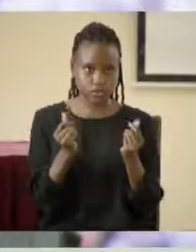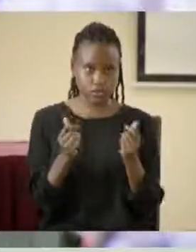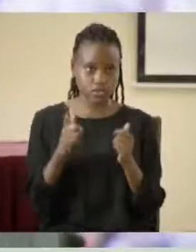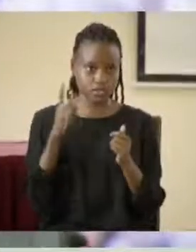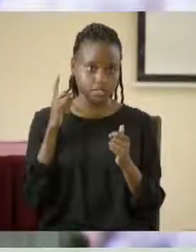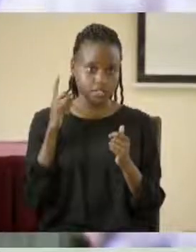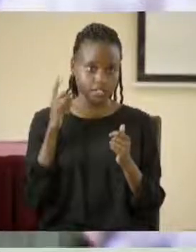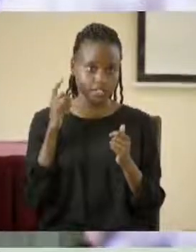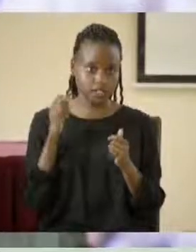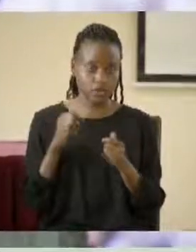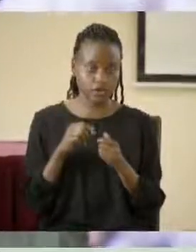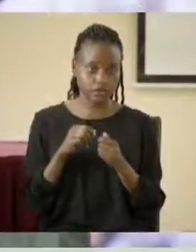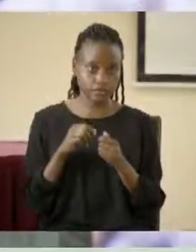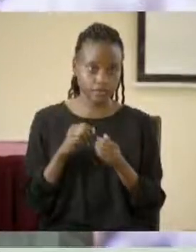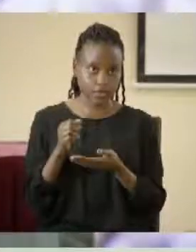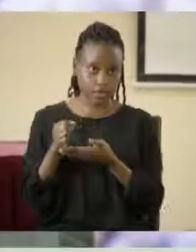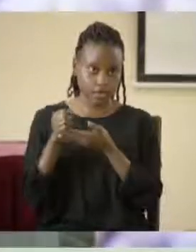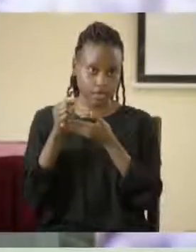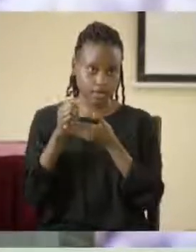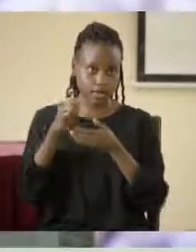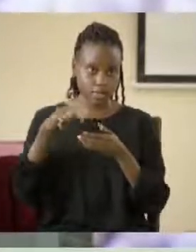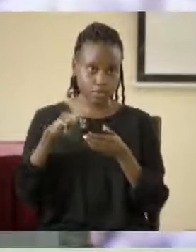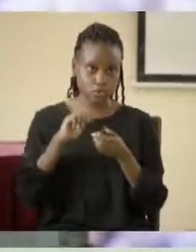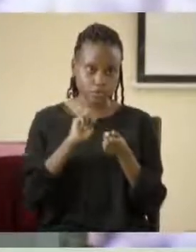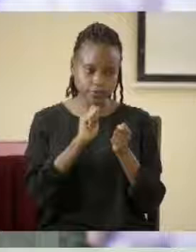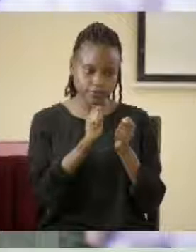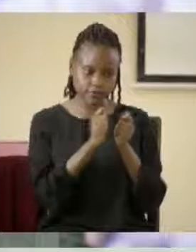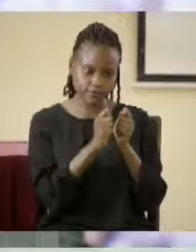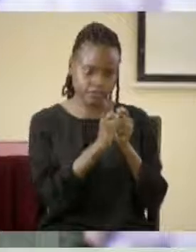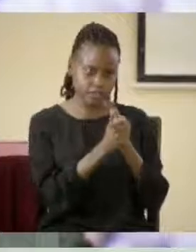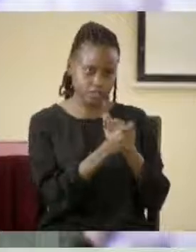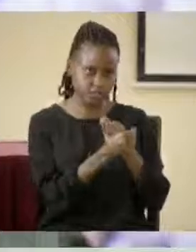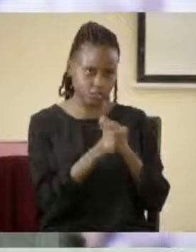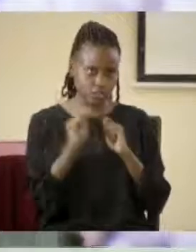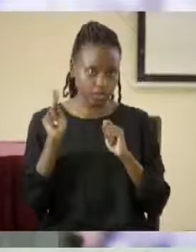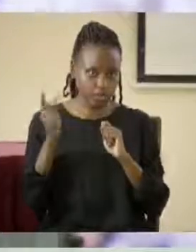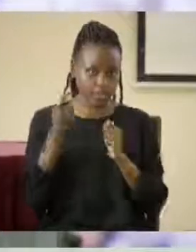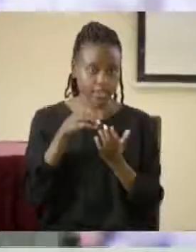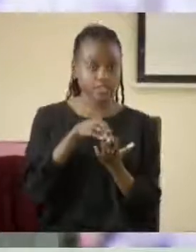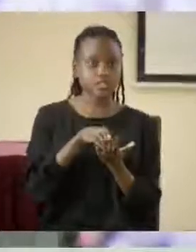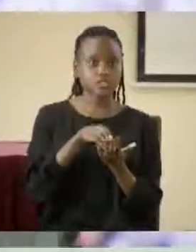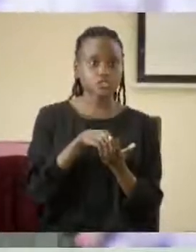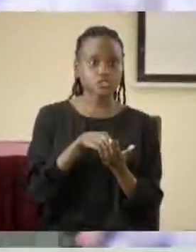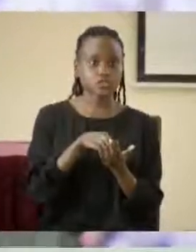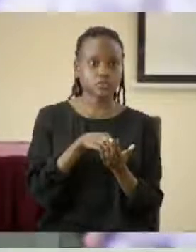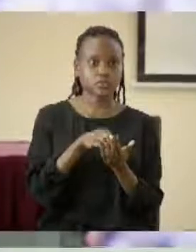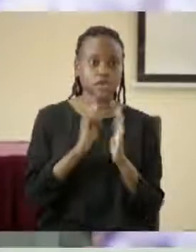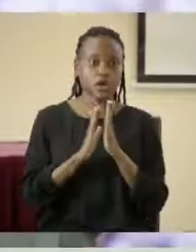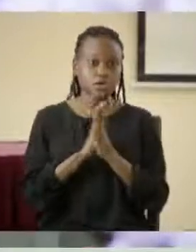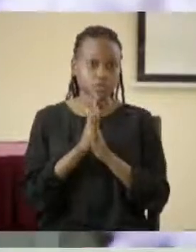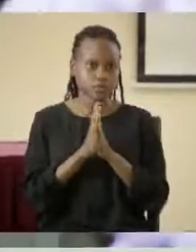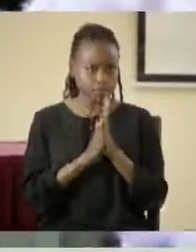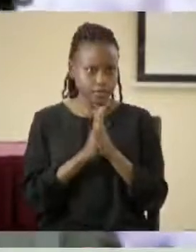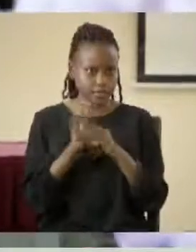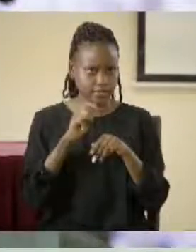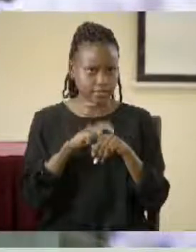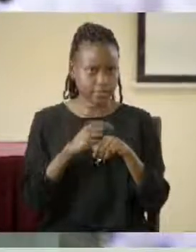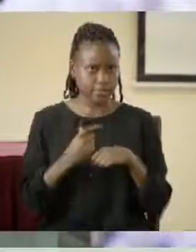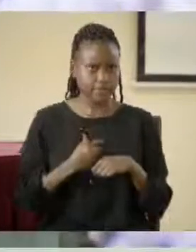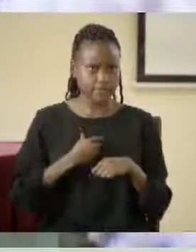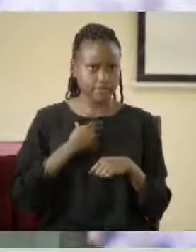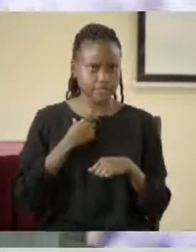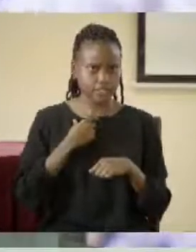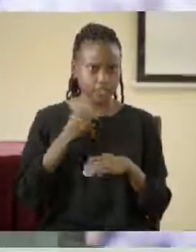aid clinics need to be tailored to our Kenyan situation. I was very impressed when I visited